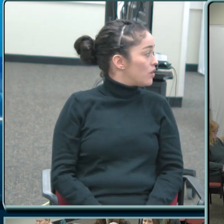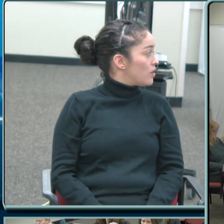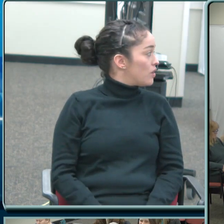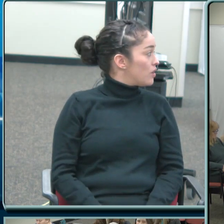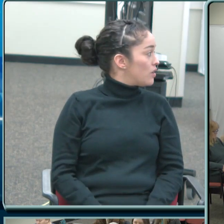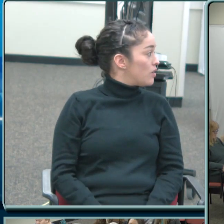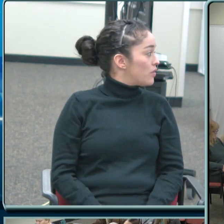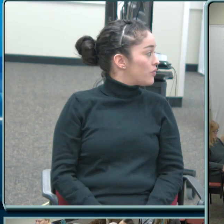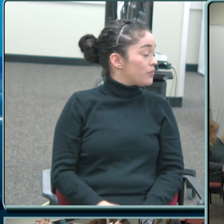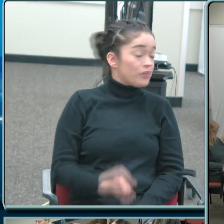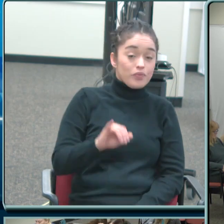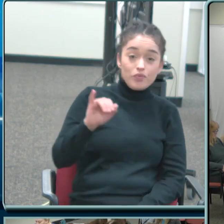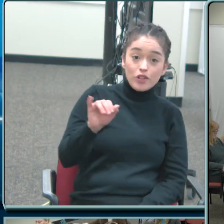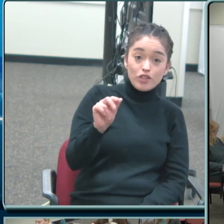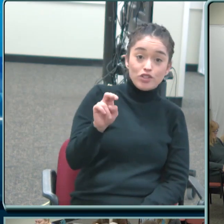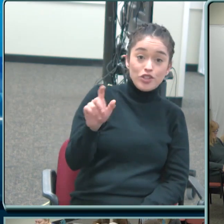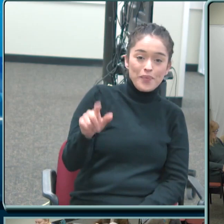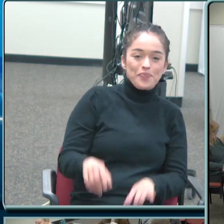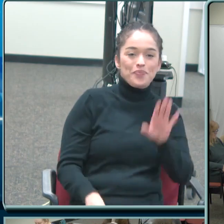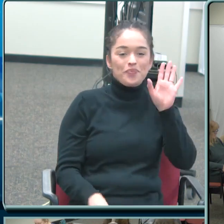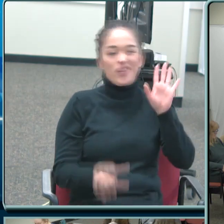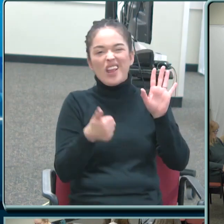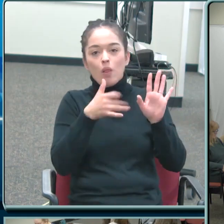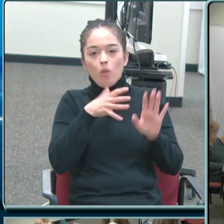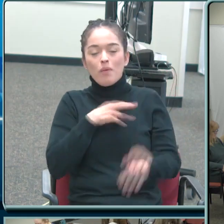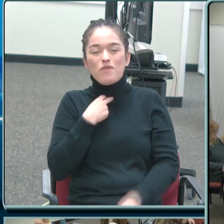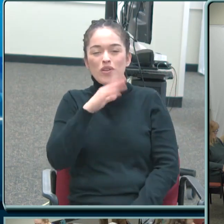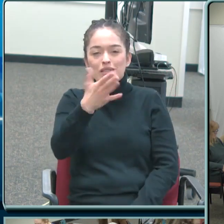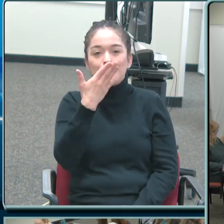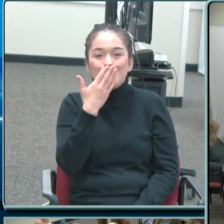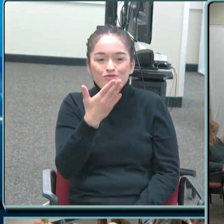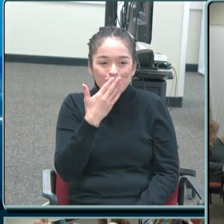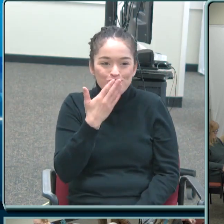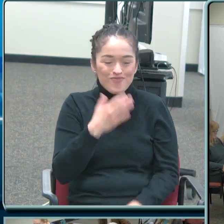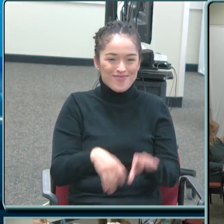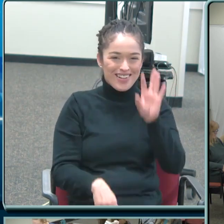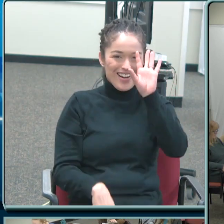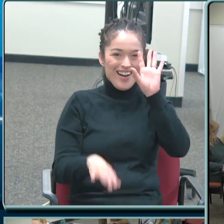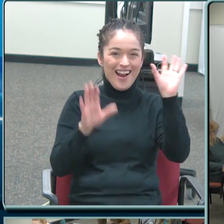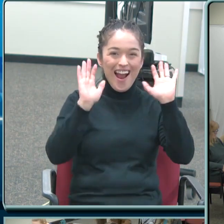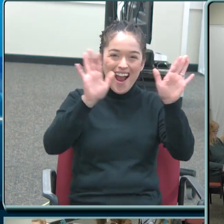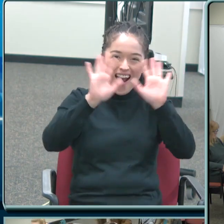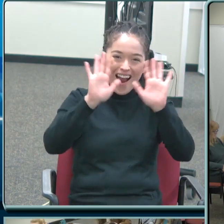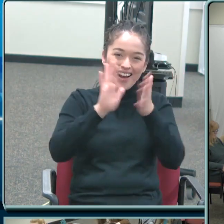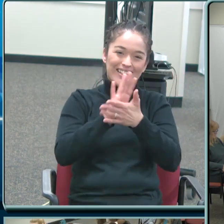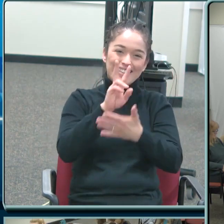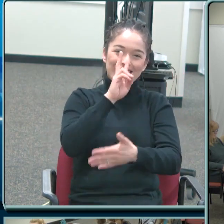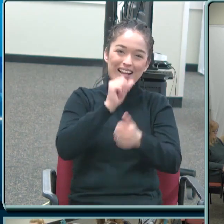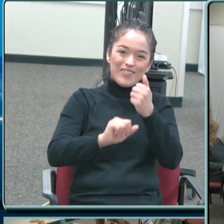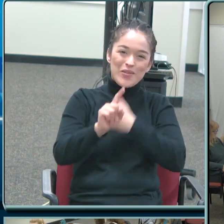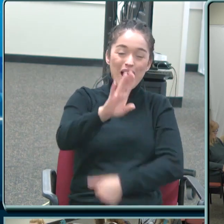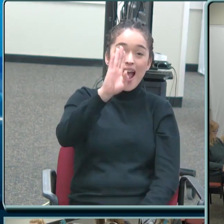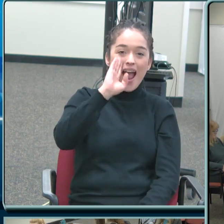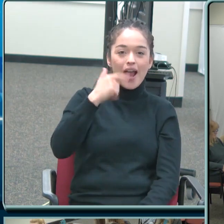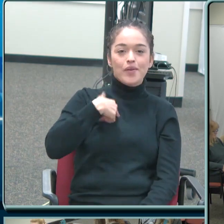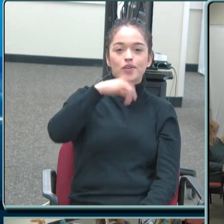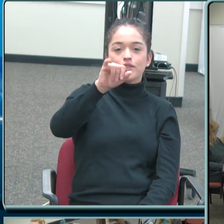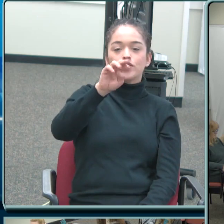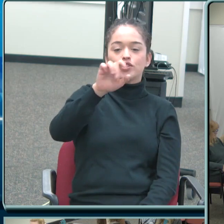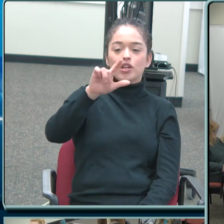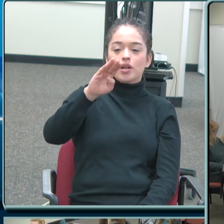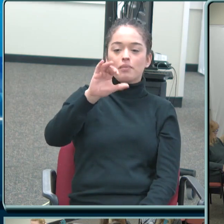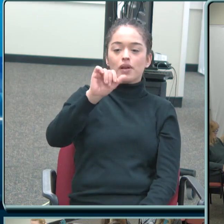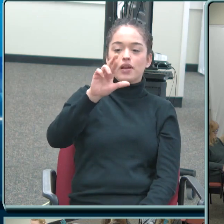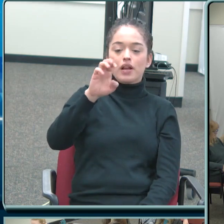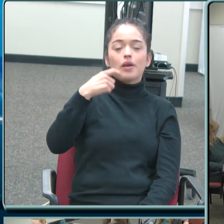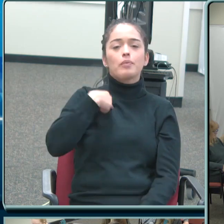So, Janelle? Thank you so much, Susan. It's good to see everybody again this morning, too. Hi, I'm Janelle McNair, the